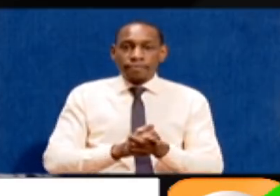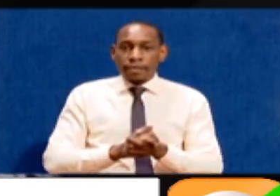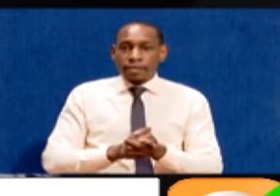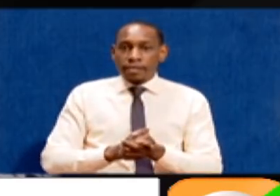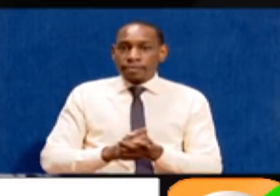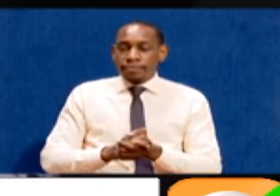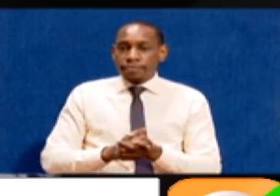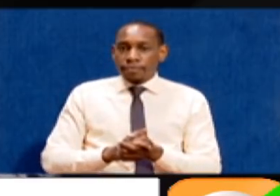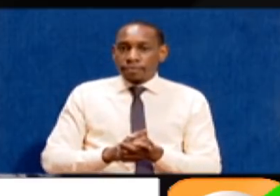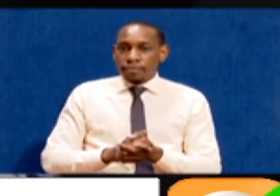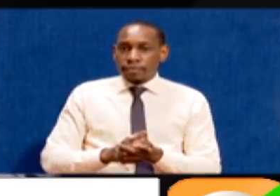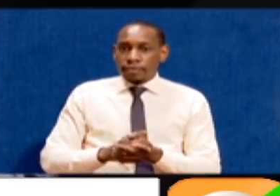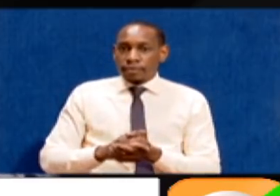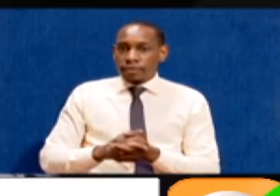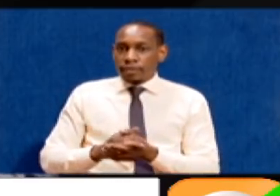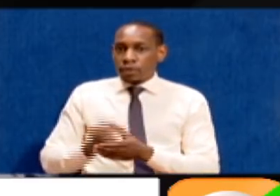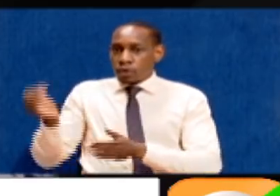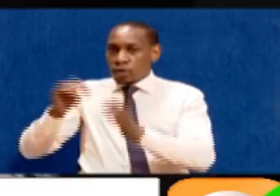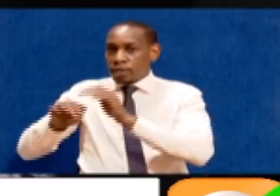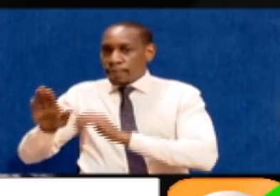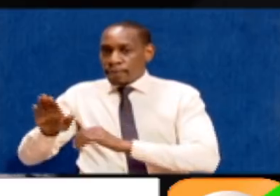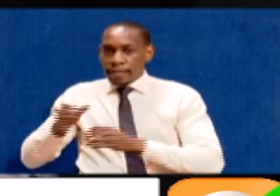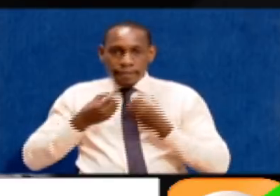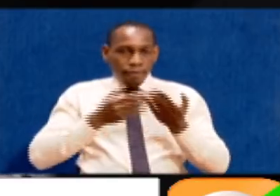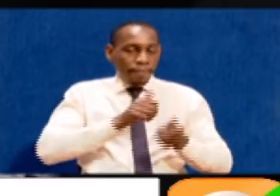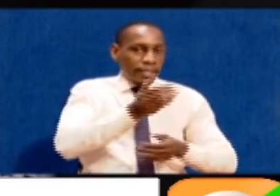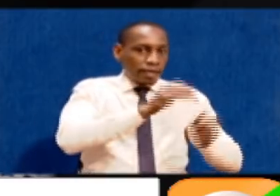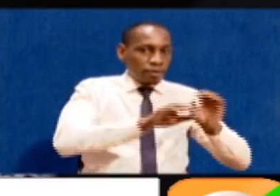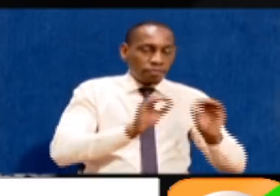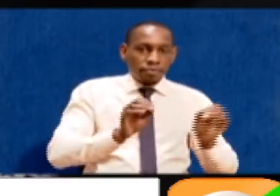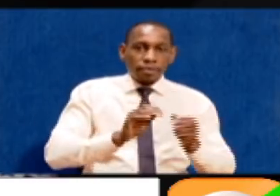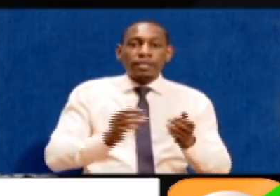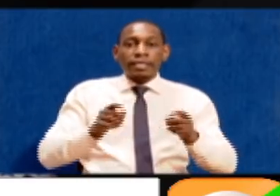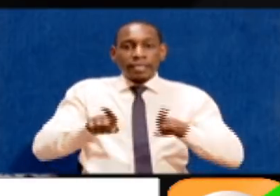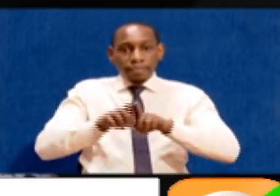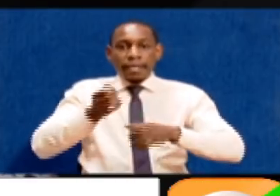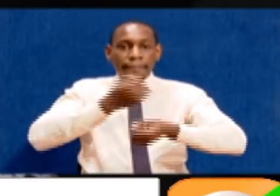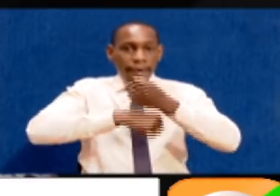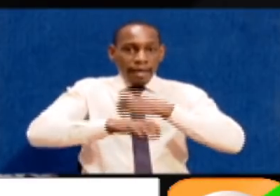your right hand know what your left hand is doing. We practice this in our